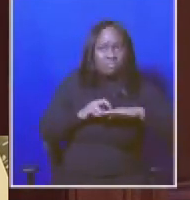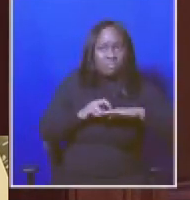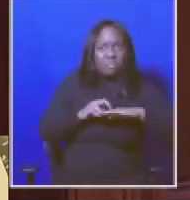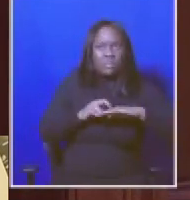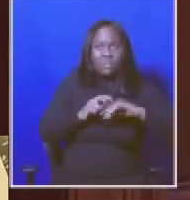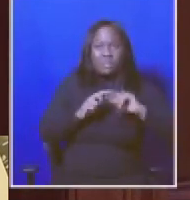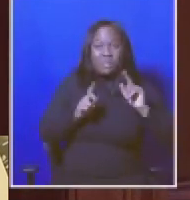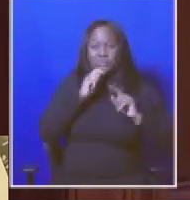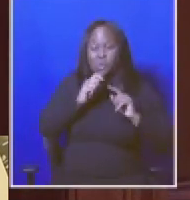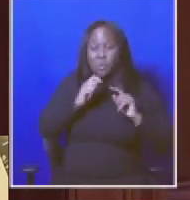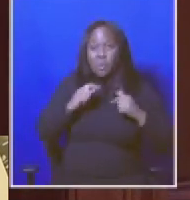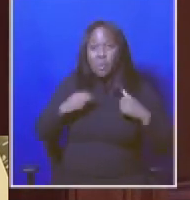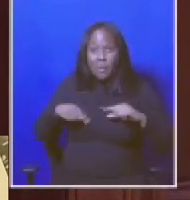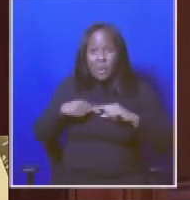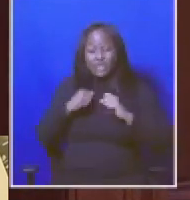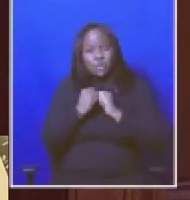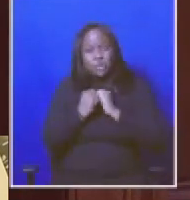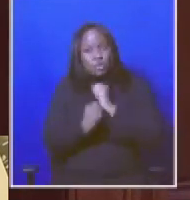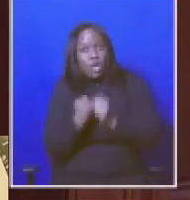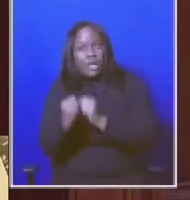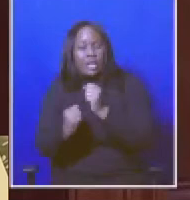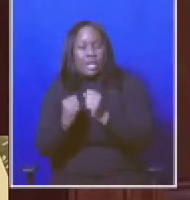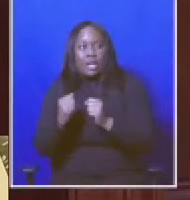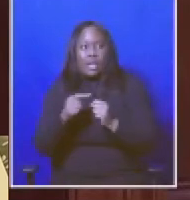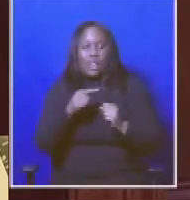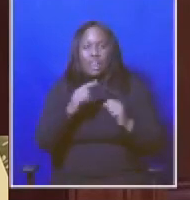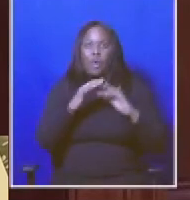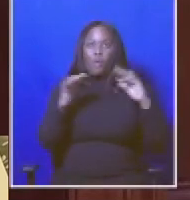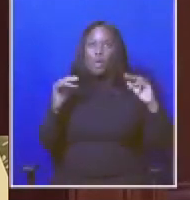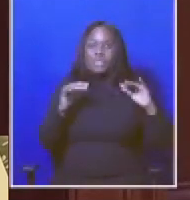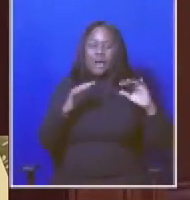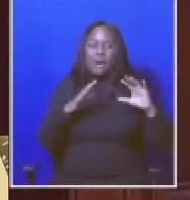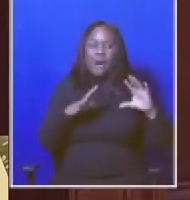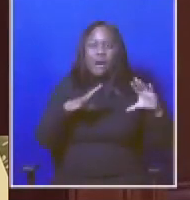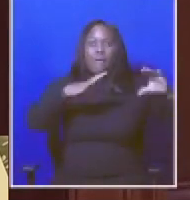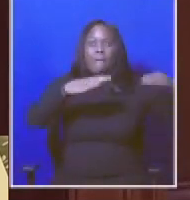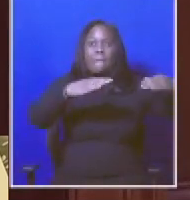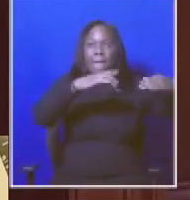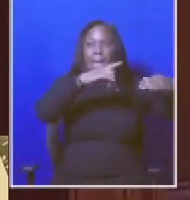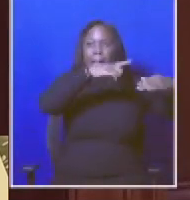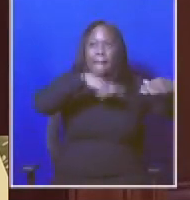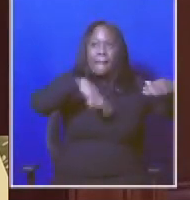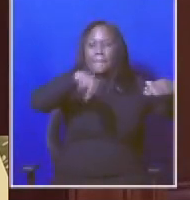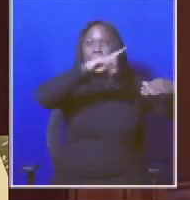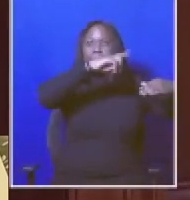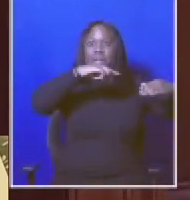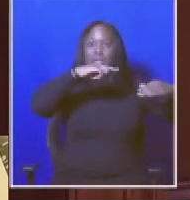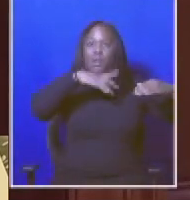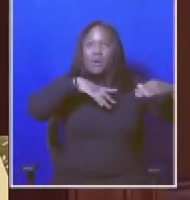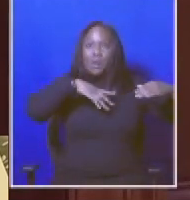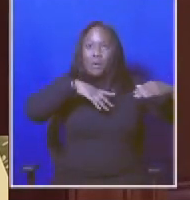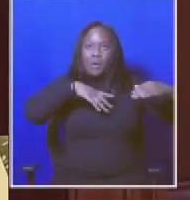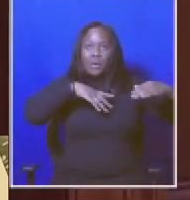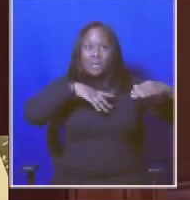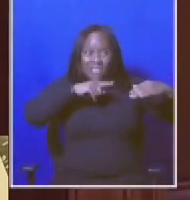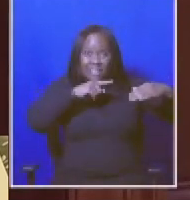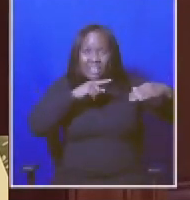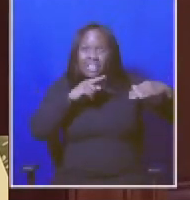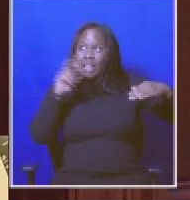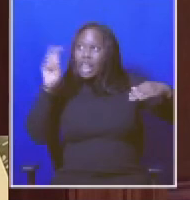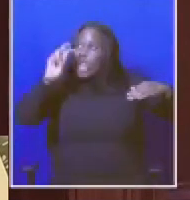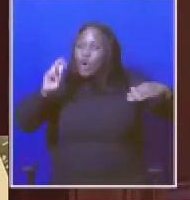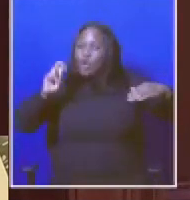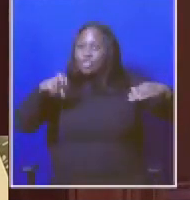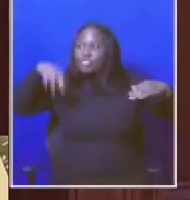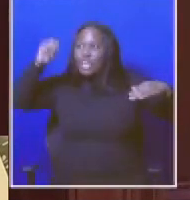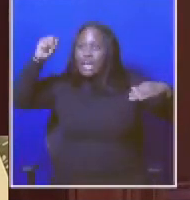struggling to get some of the water reticulation plants excluded from being victim of load